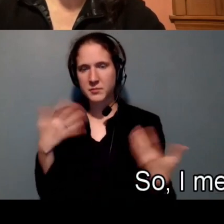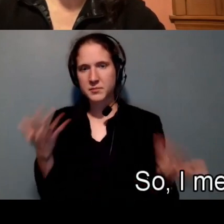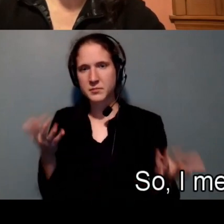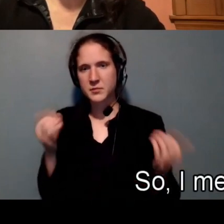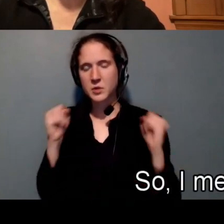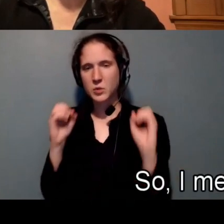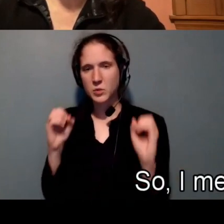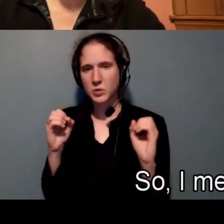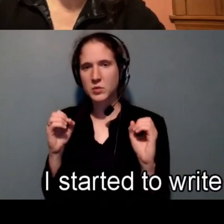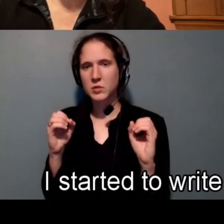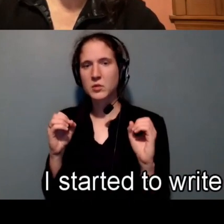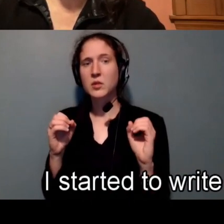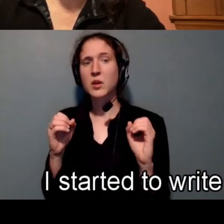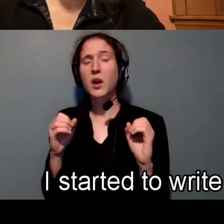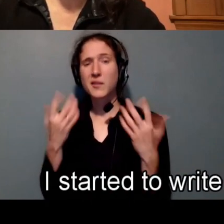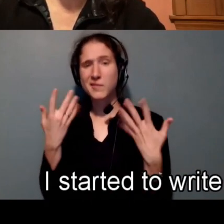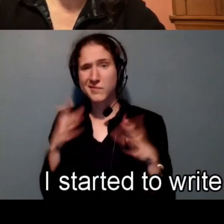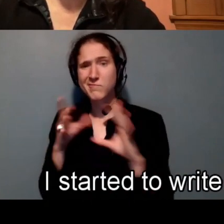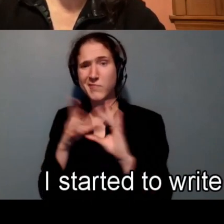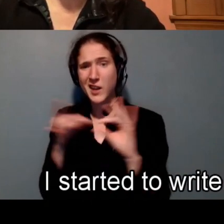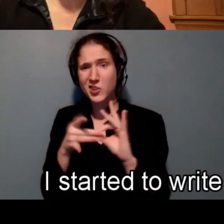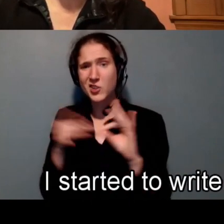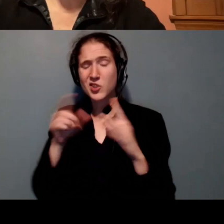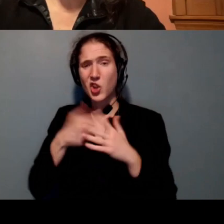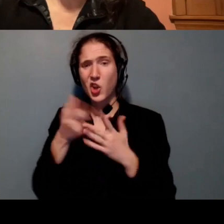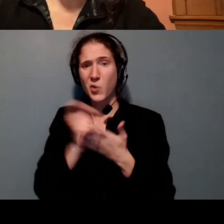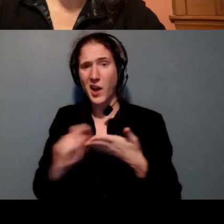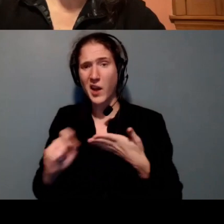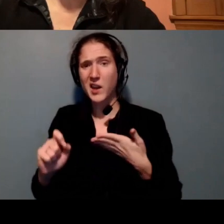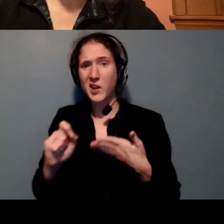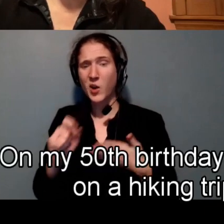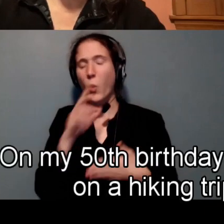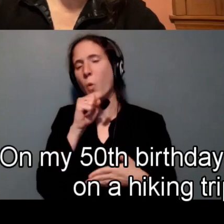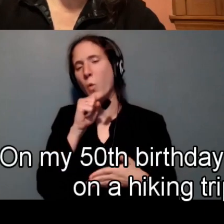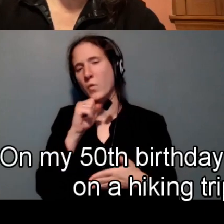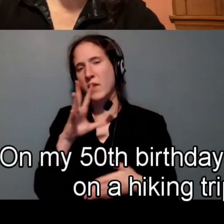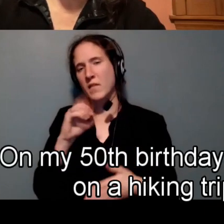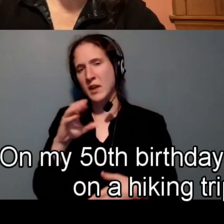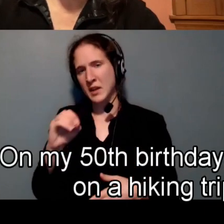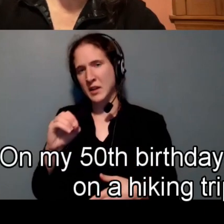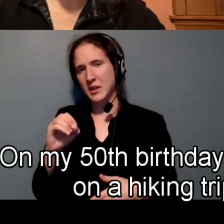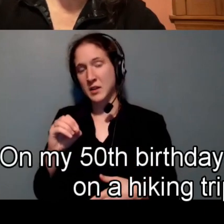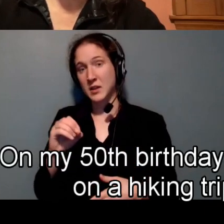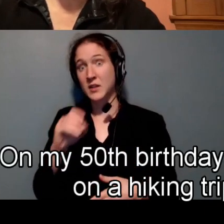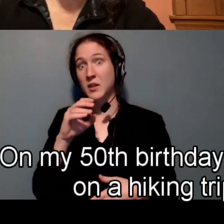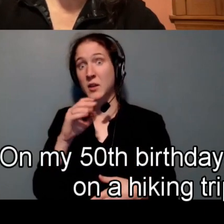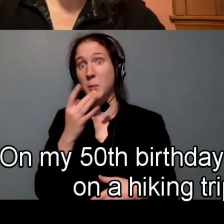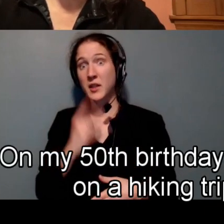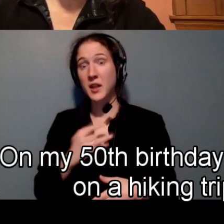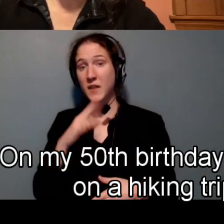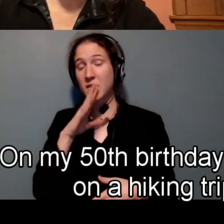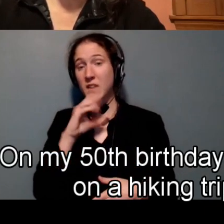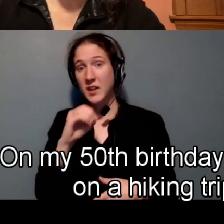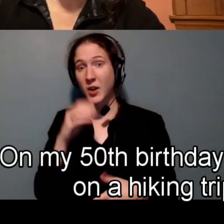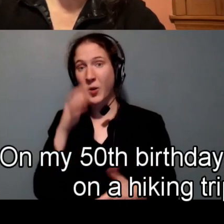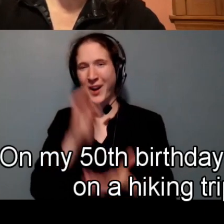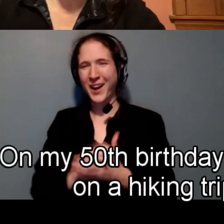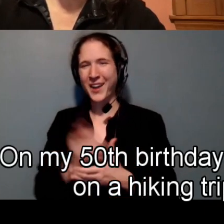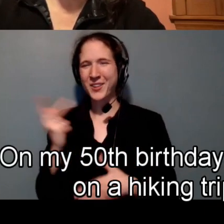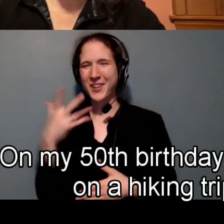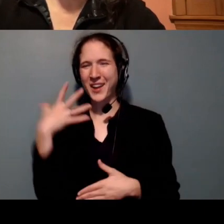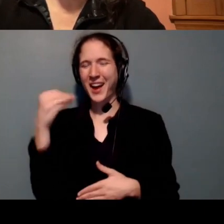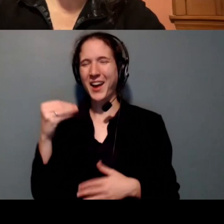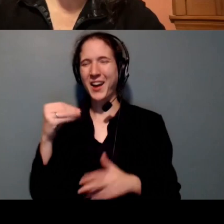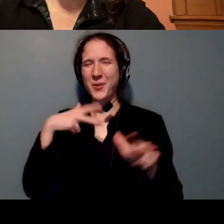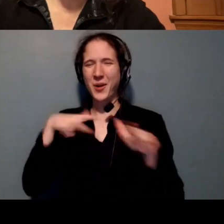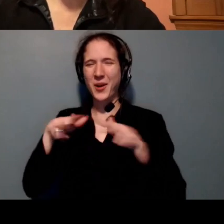So I mentioned I started writing when I was 50. On my 50th birthday, my wife and I went on a hiking trip